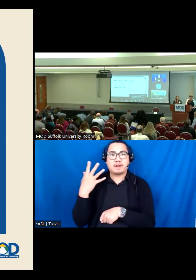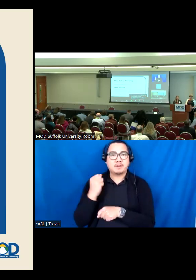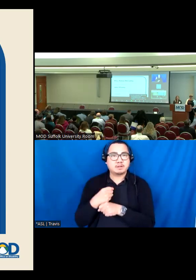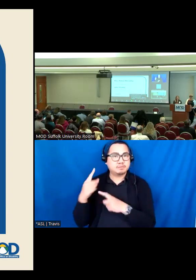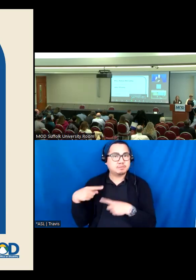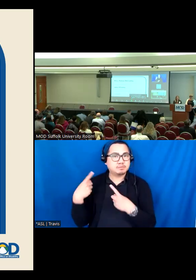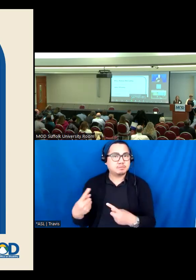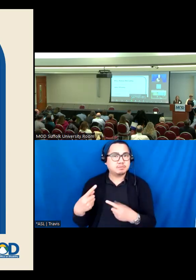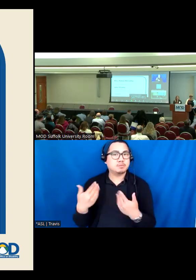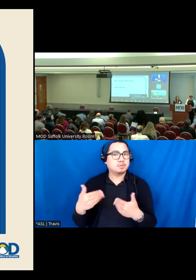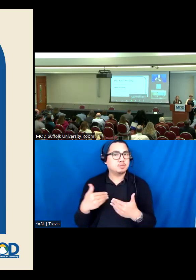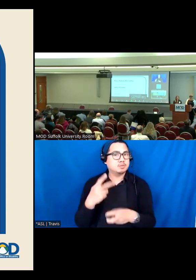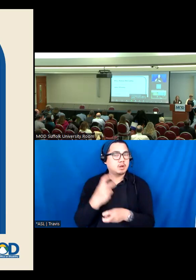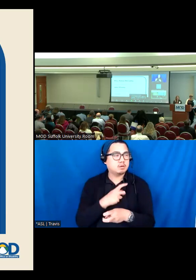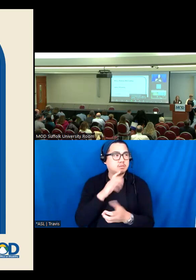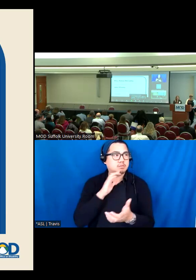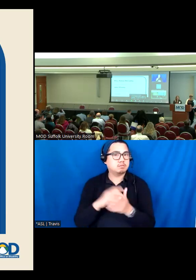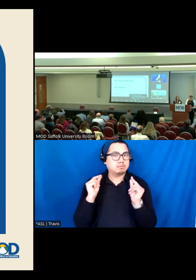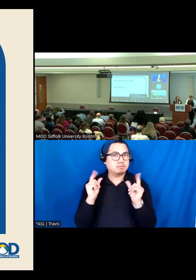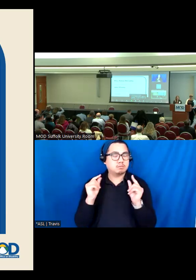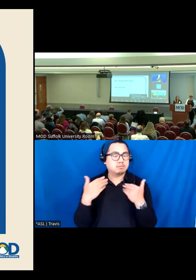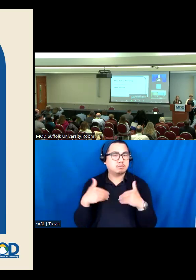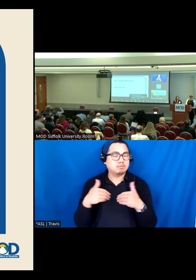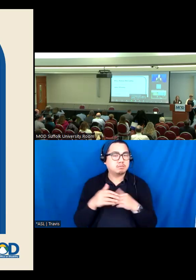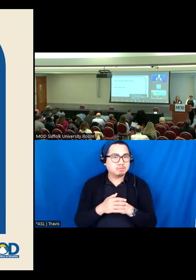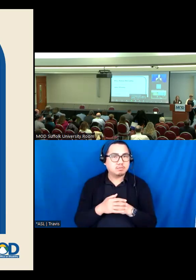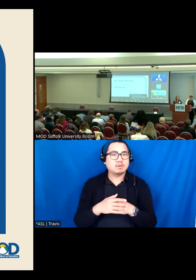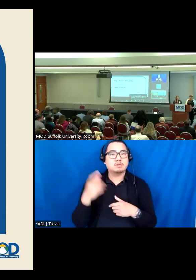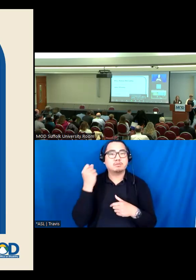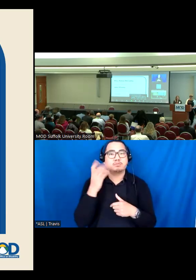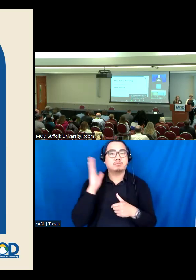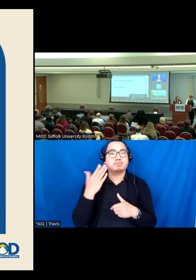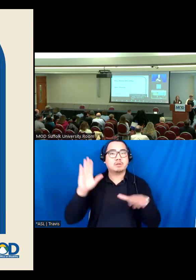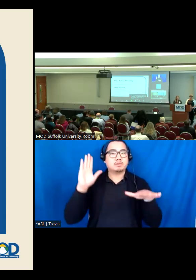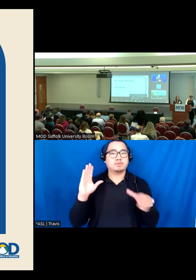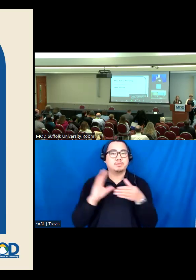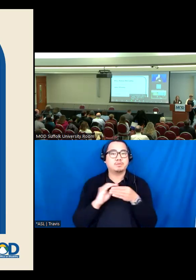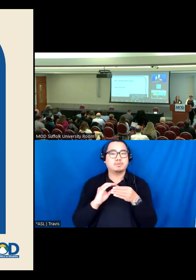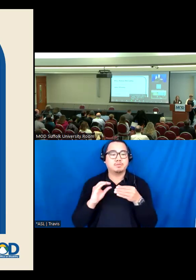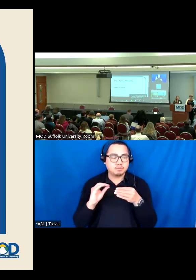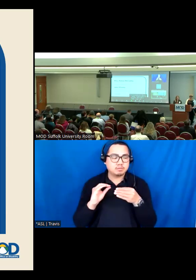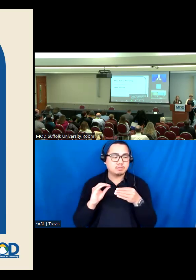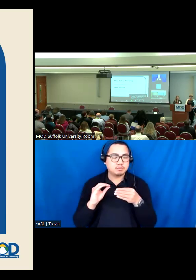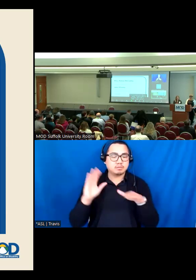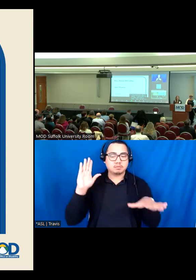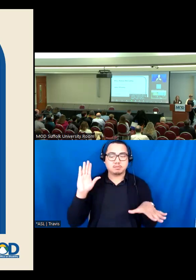is hard to believe. I was sworn in by Governor Governor